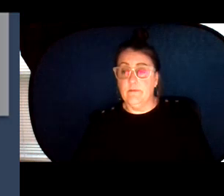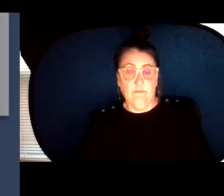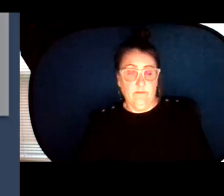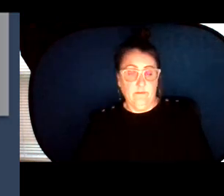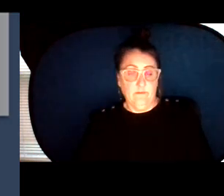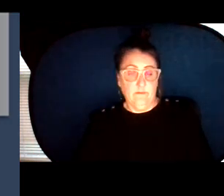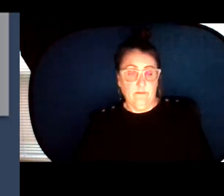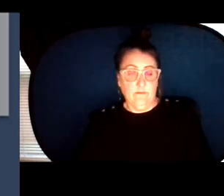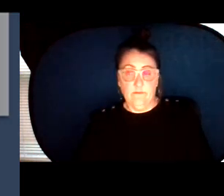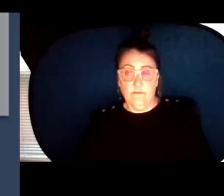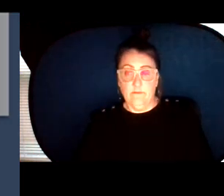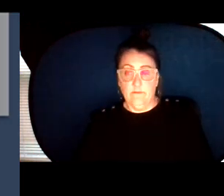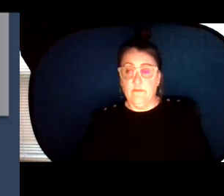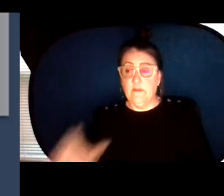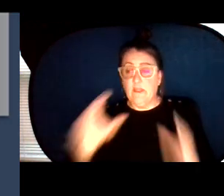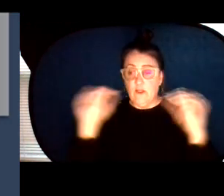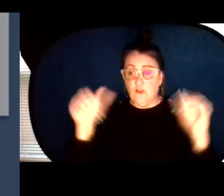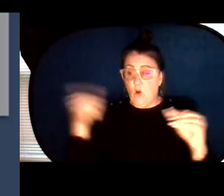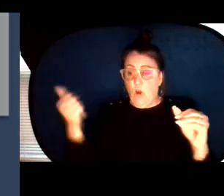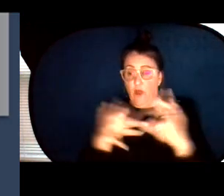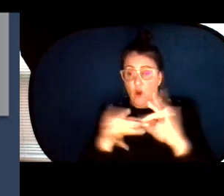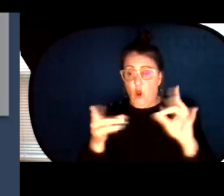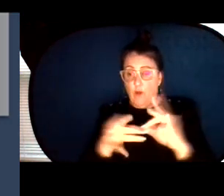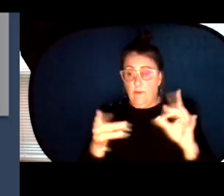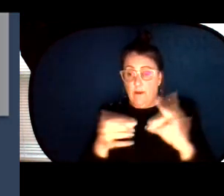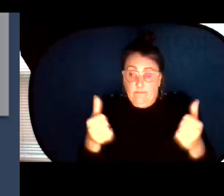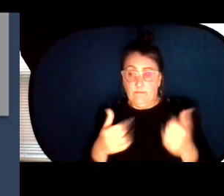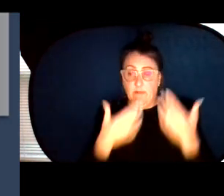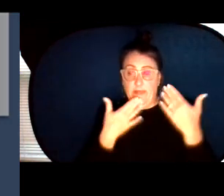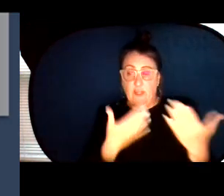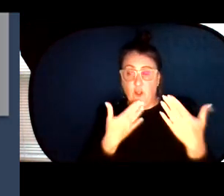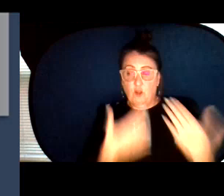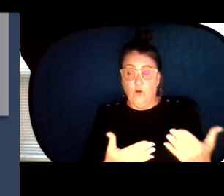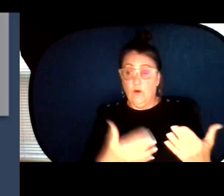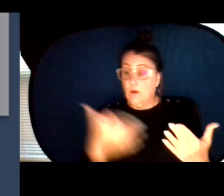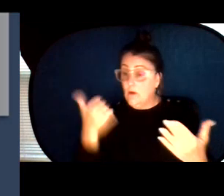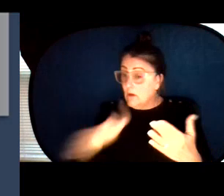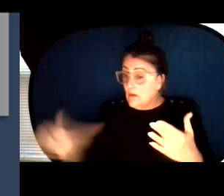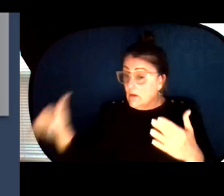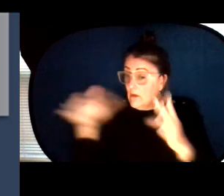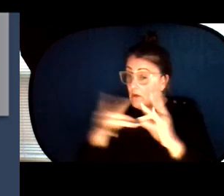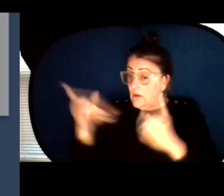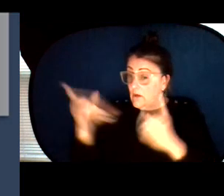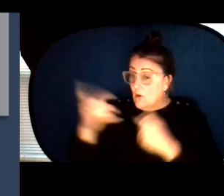There is no other public comment. Thank you. Thank you. Any questions or comments from the dais?